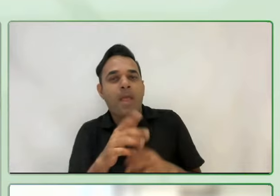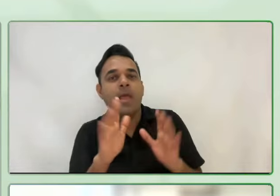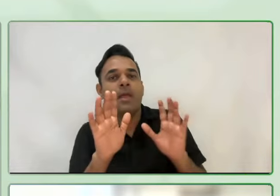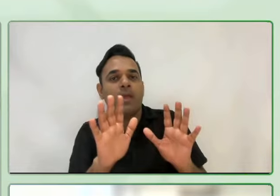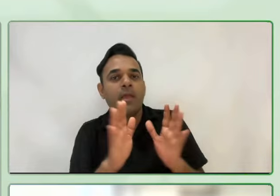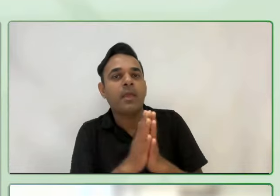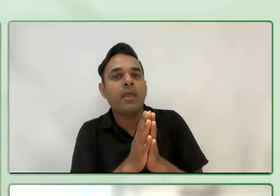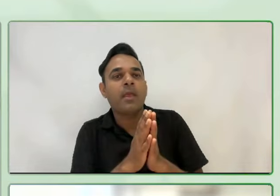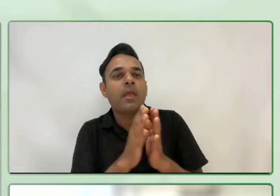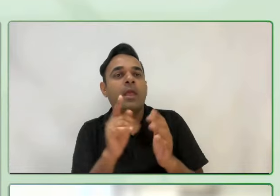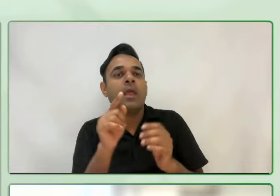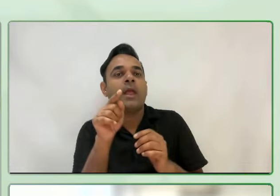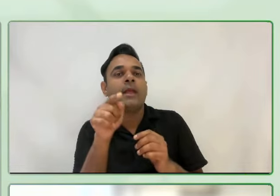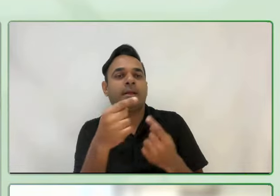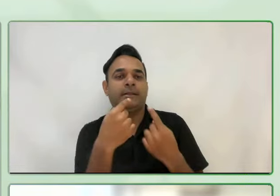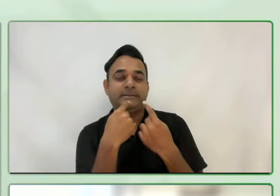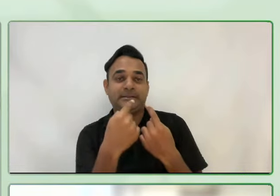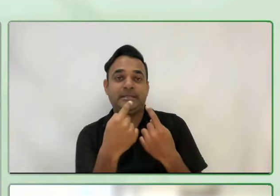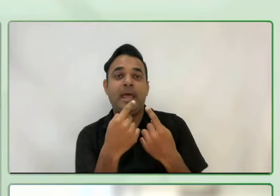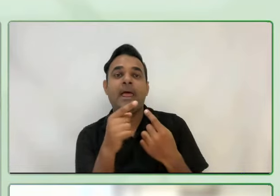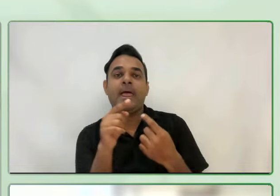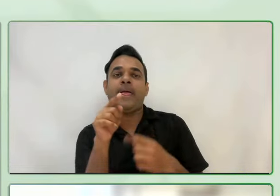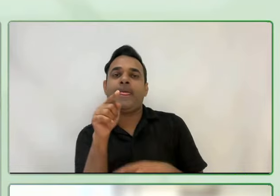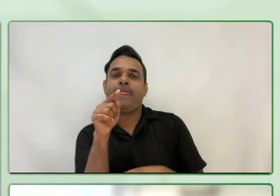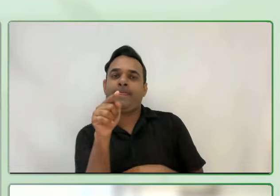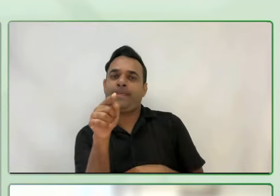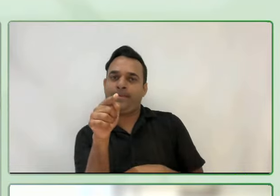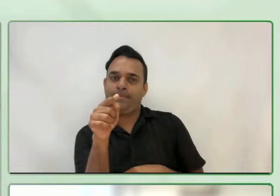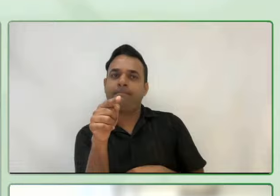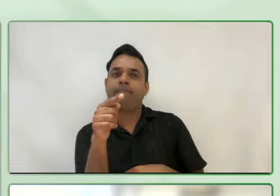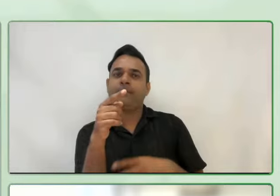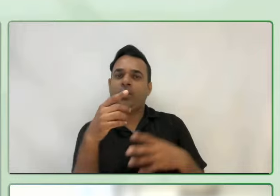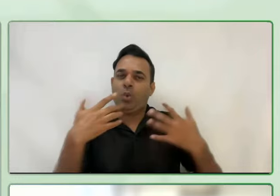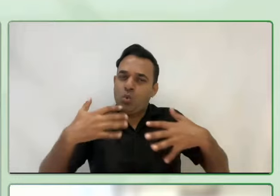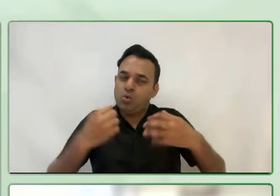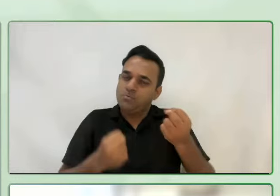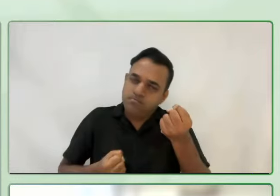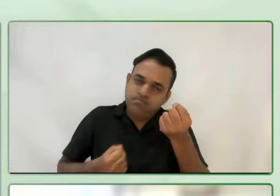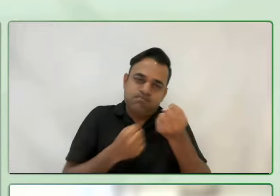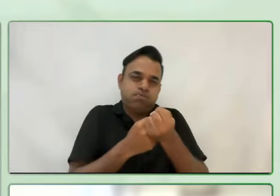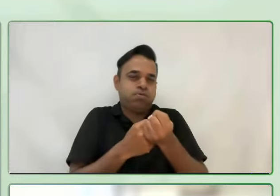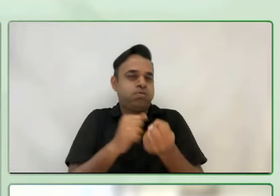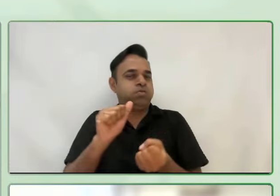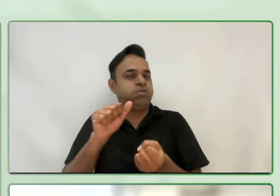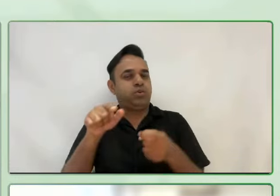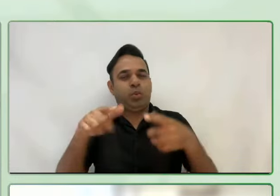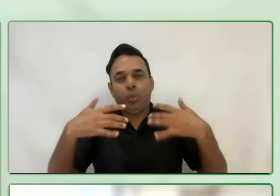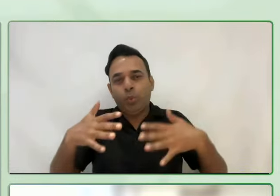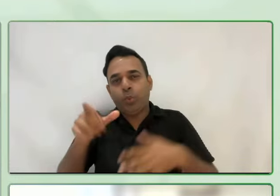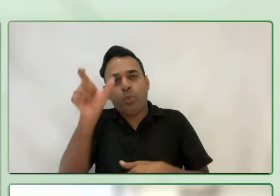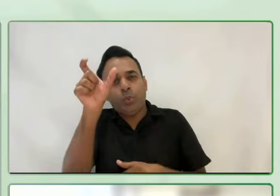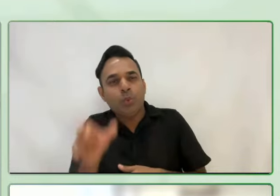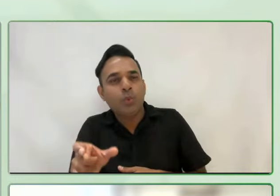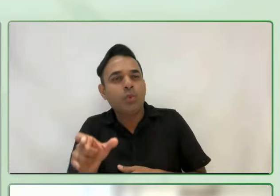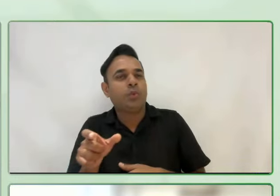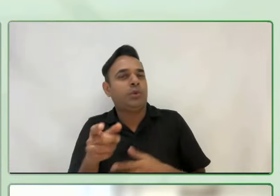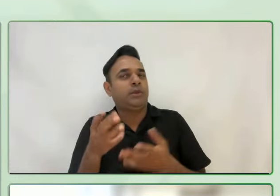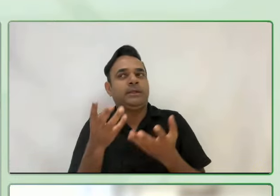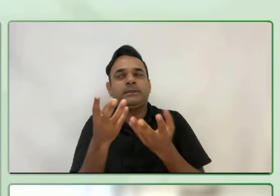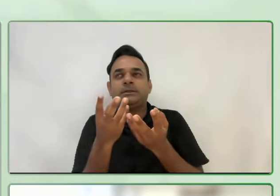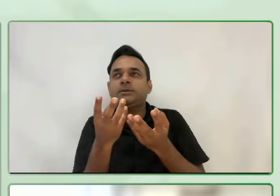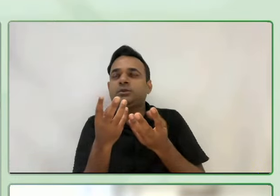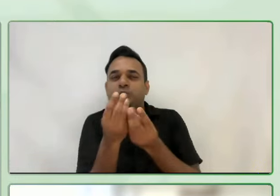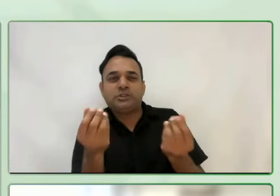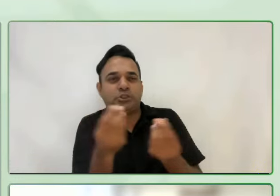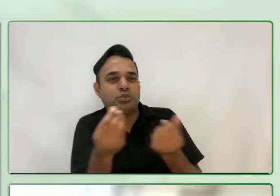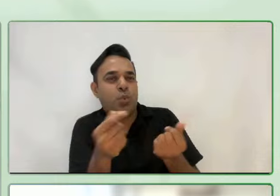runs your adjustment management system needs to have the authority to get your guys in technology to behave differently, to get procurement on board, to get